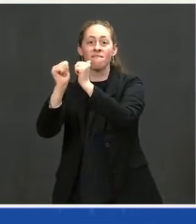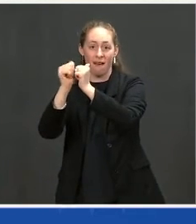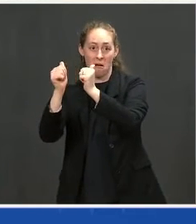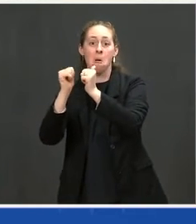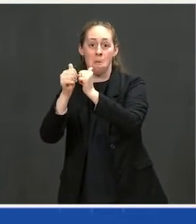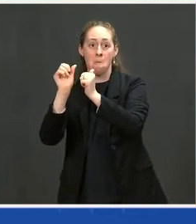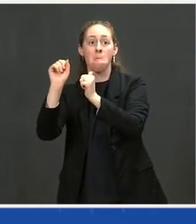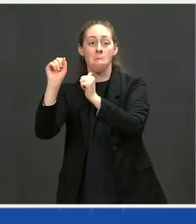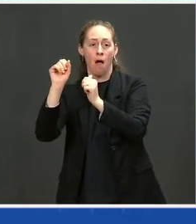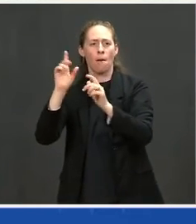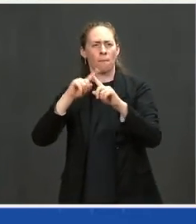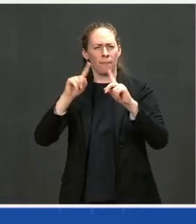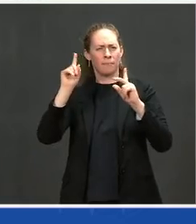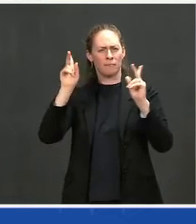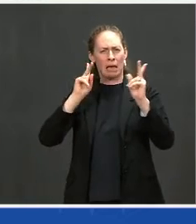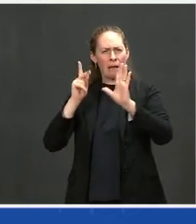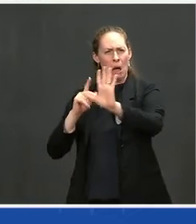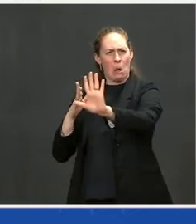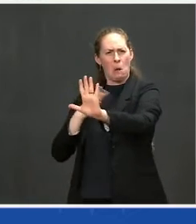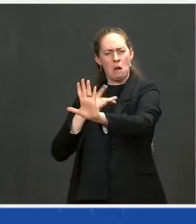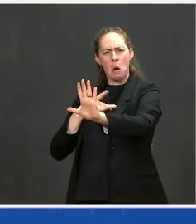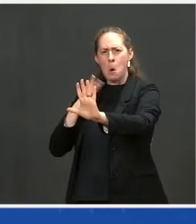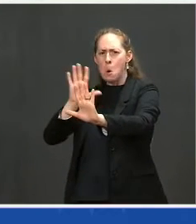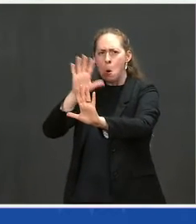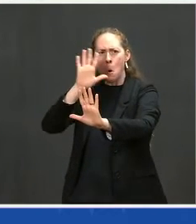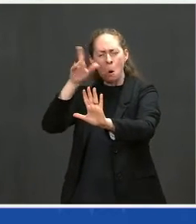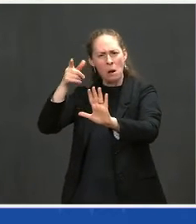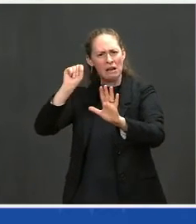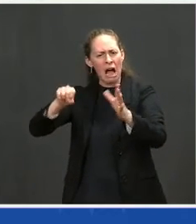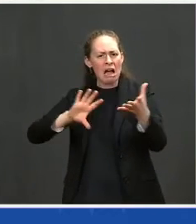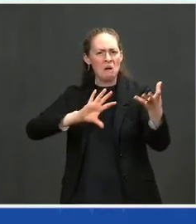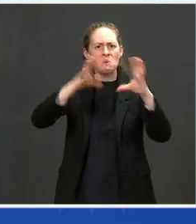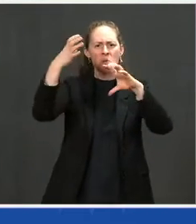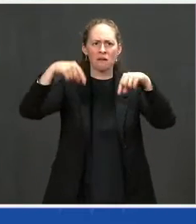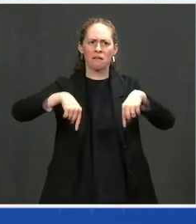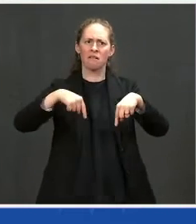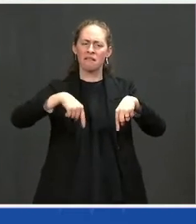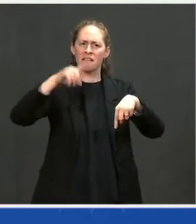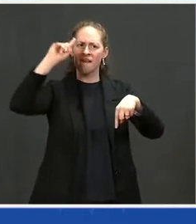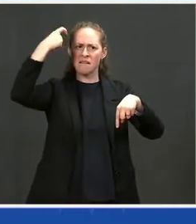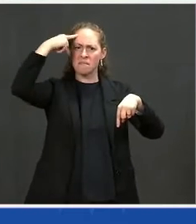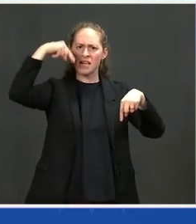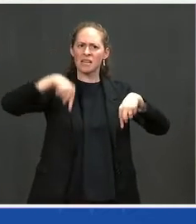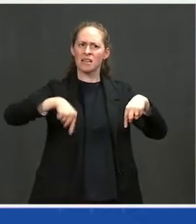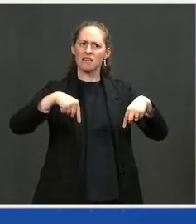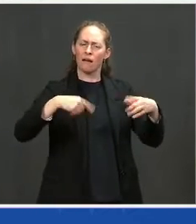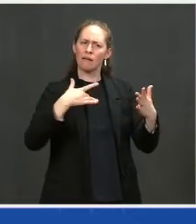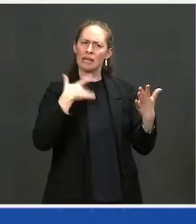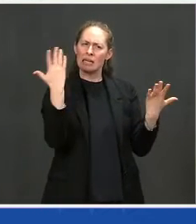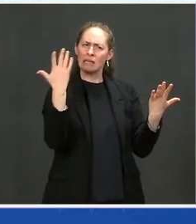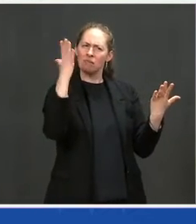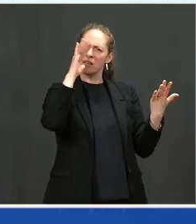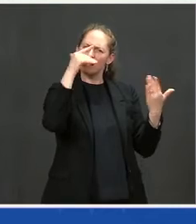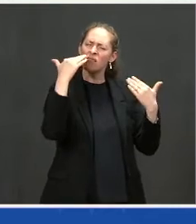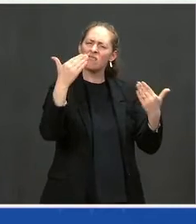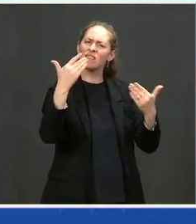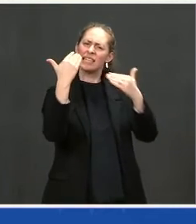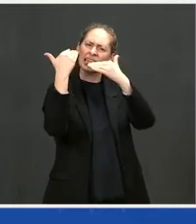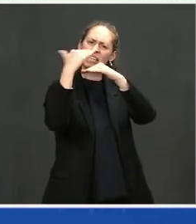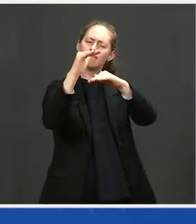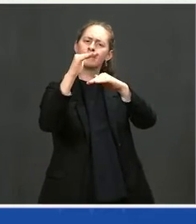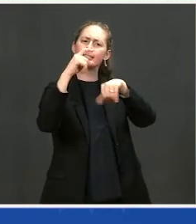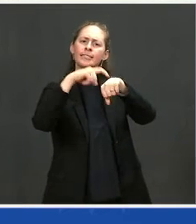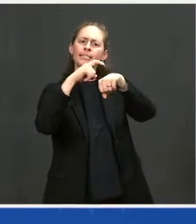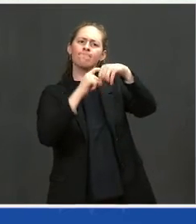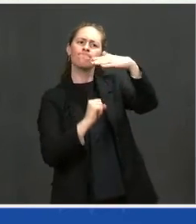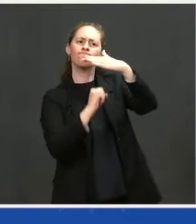to democracy. Why not back a filibuster rule that at least gets around issues including voting rights or immigration?